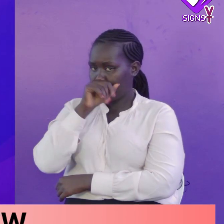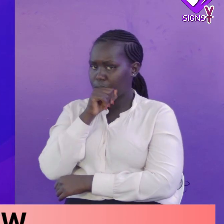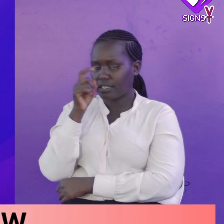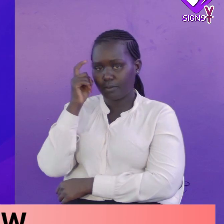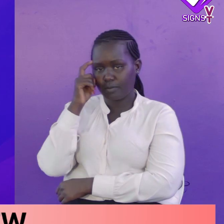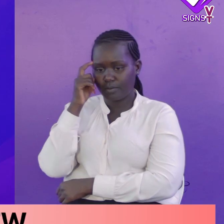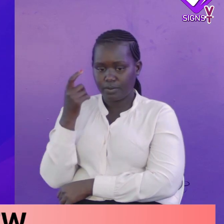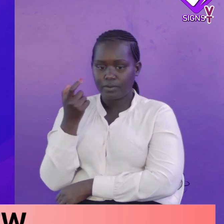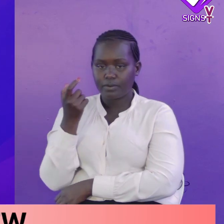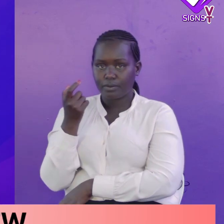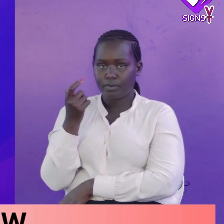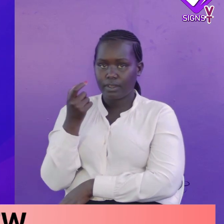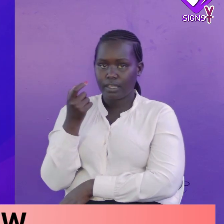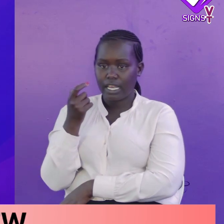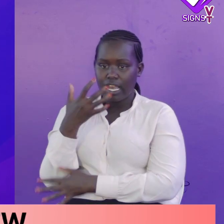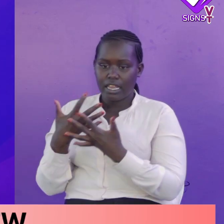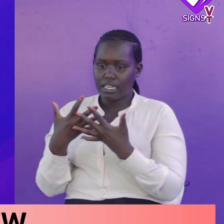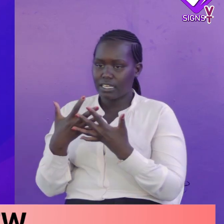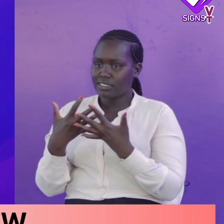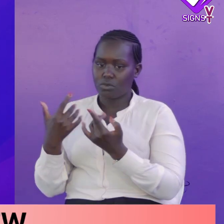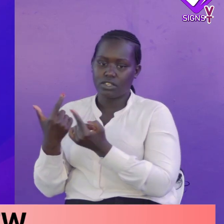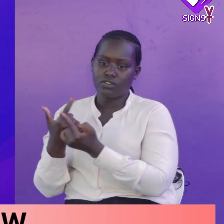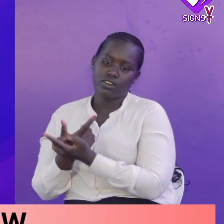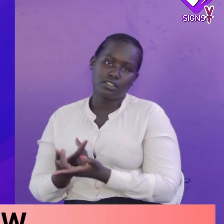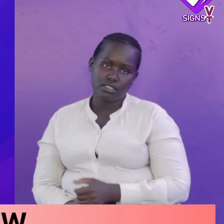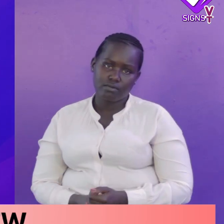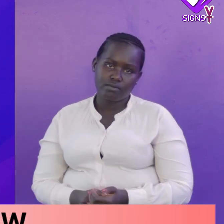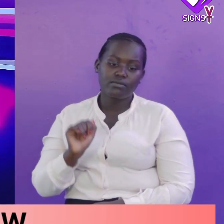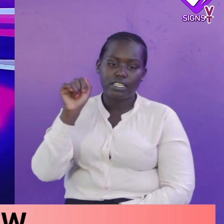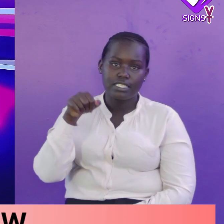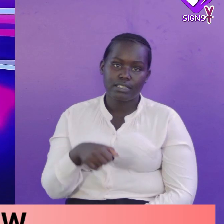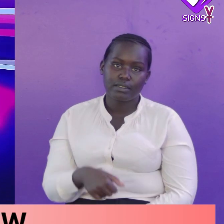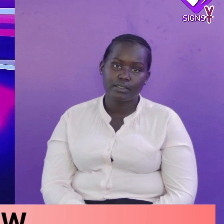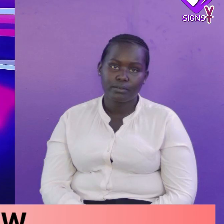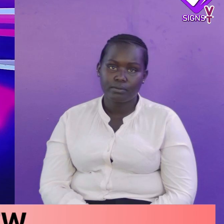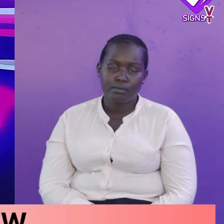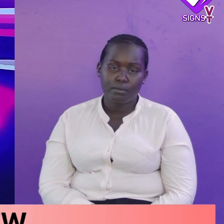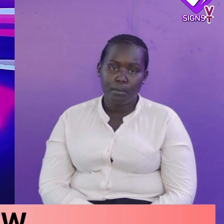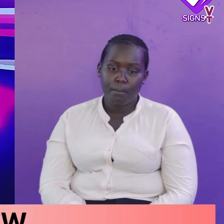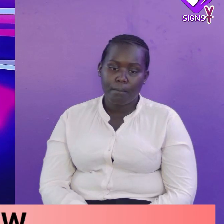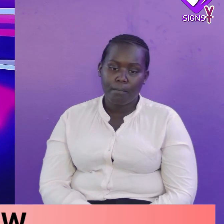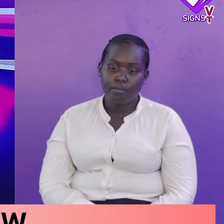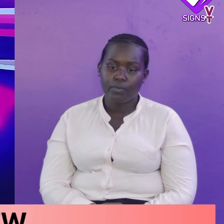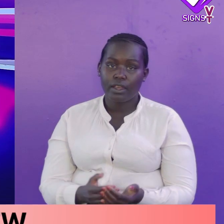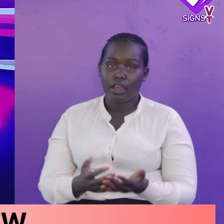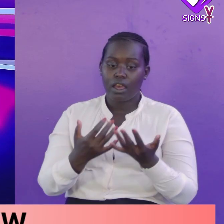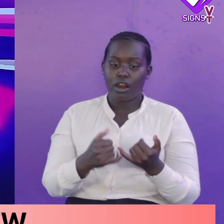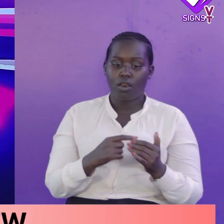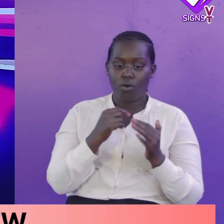think mambo ikaenda mrama. Yeah. Yeah. We can now talk